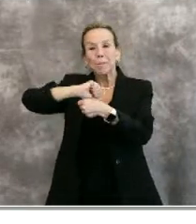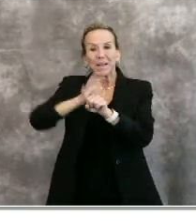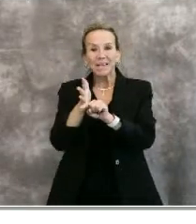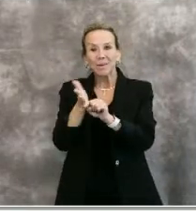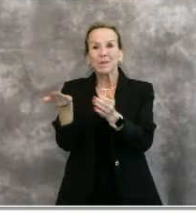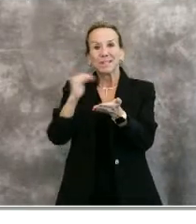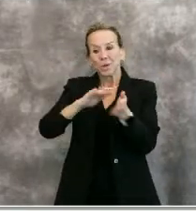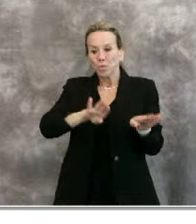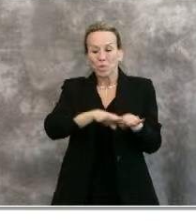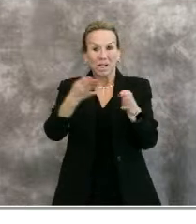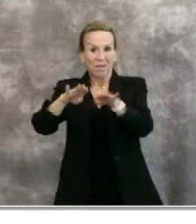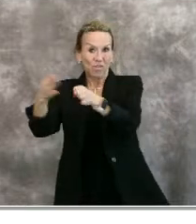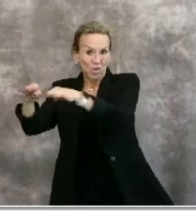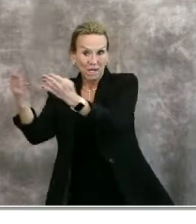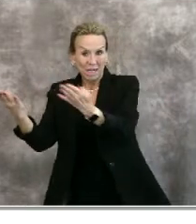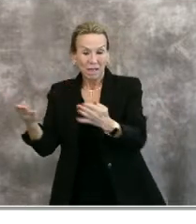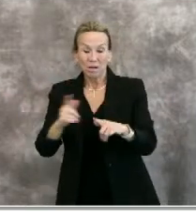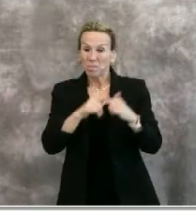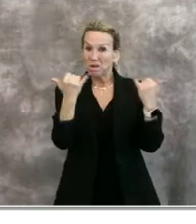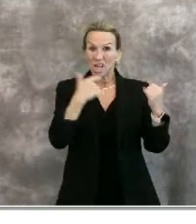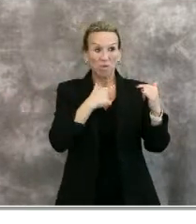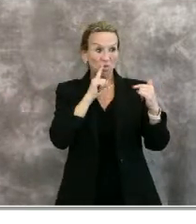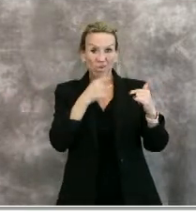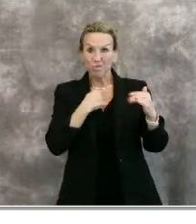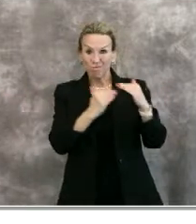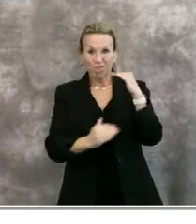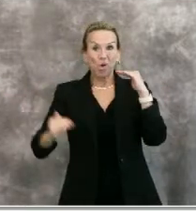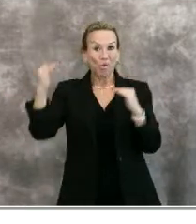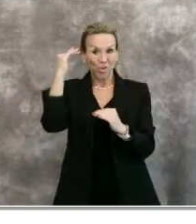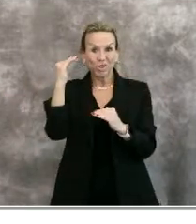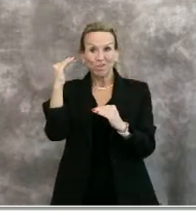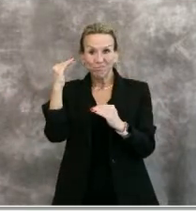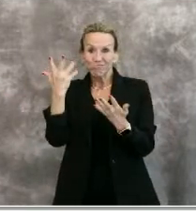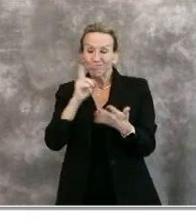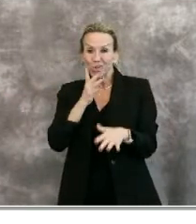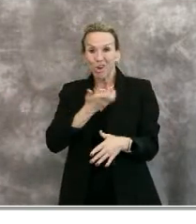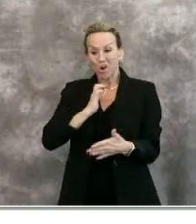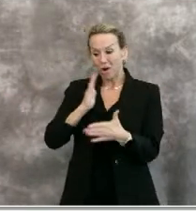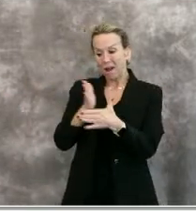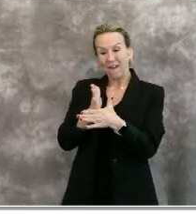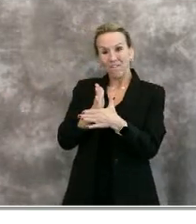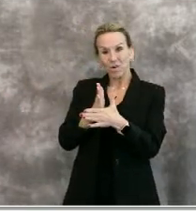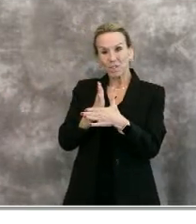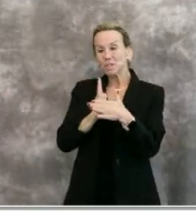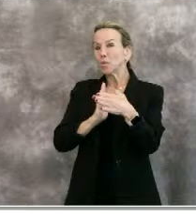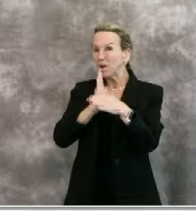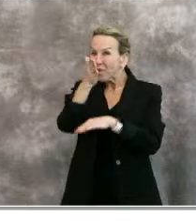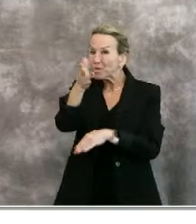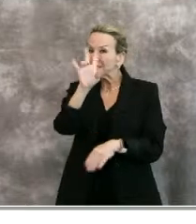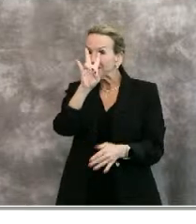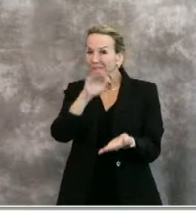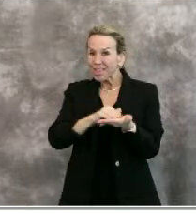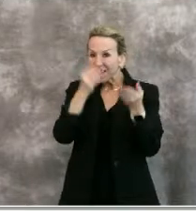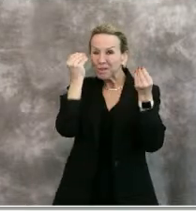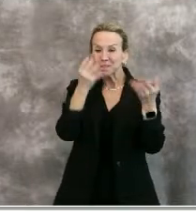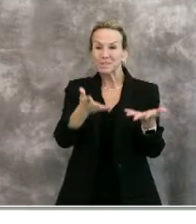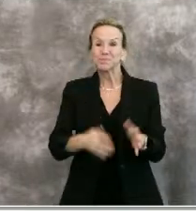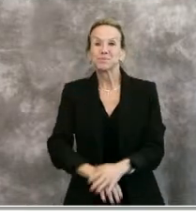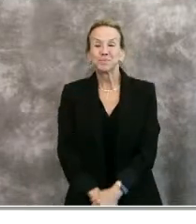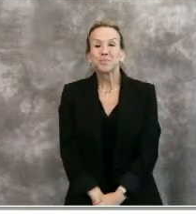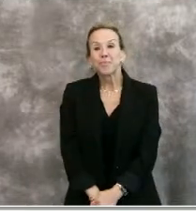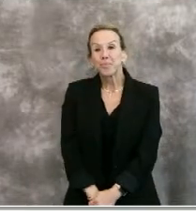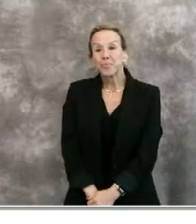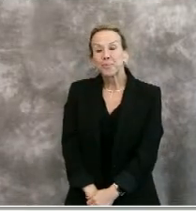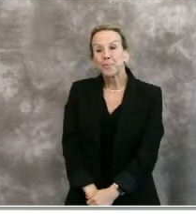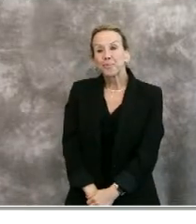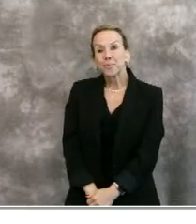recovery. But we are well over that, actually on average over 7,000. And